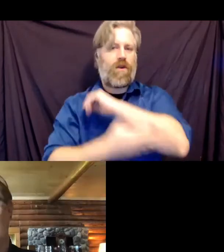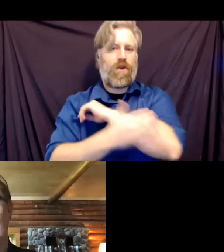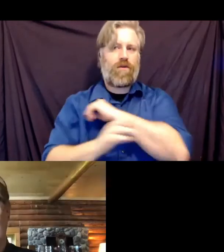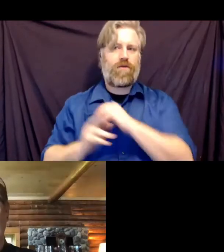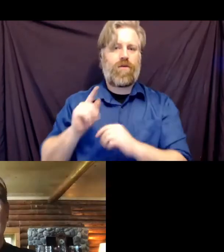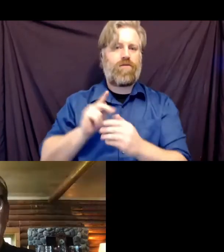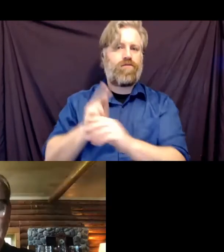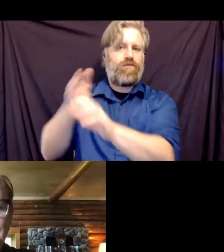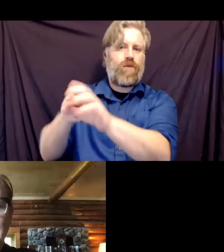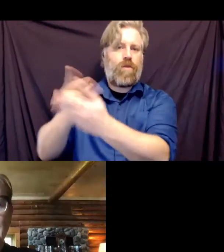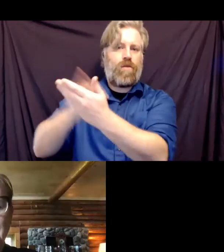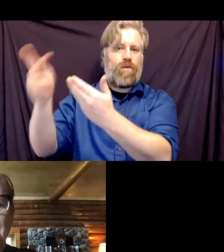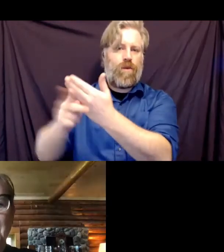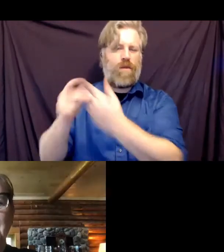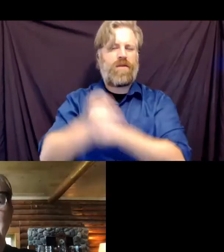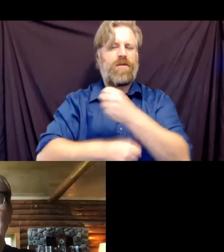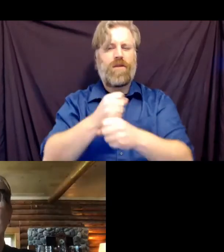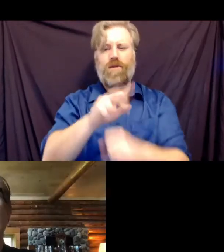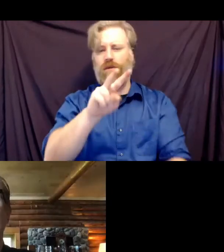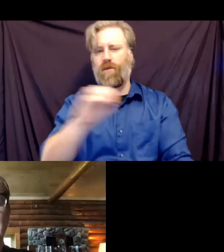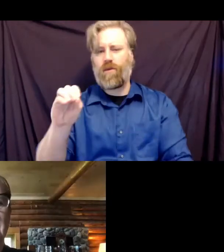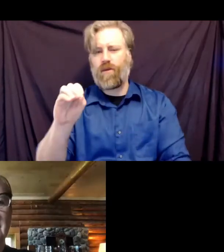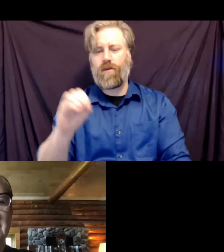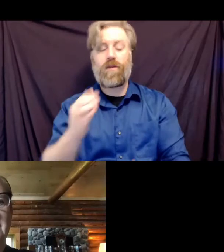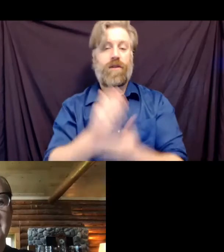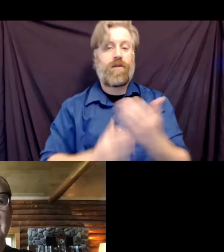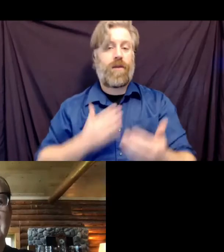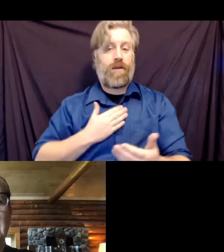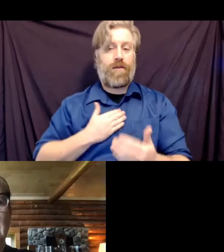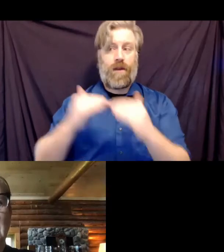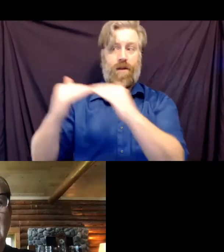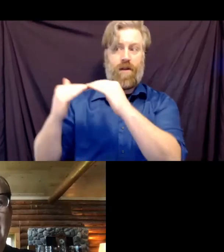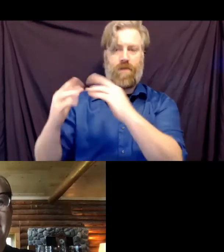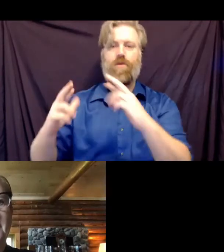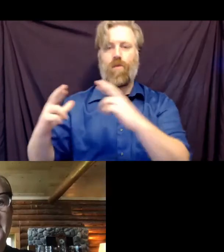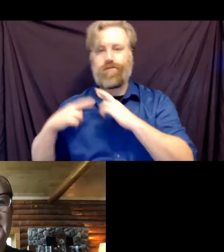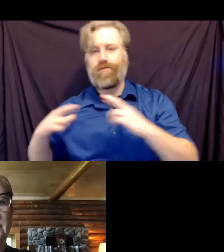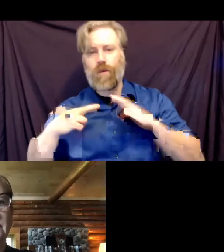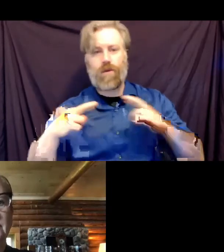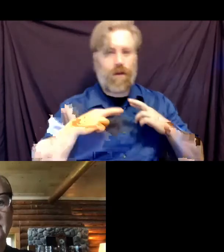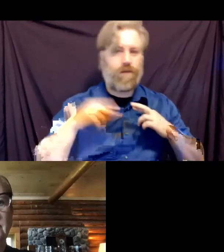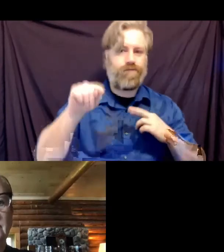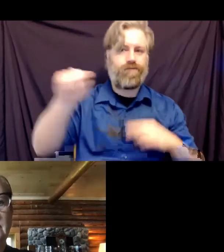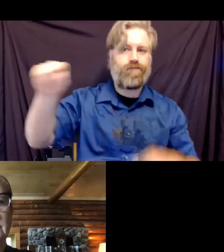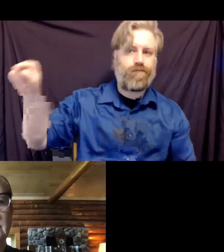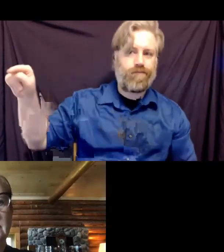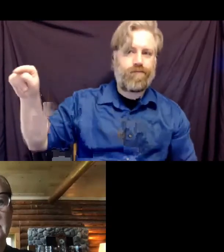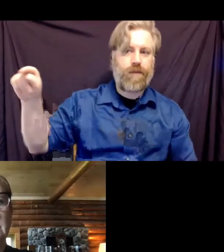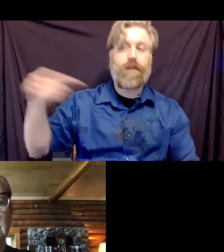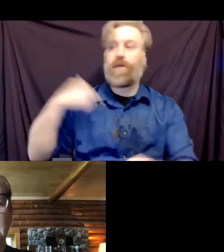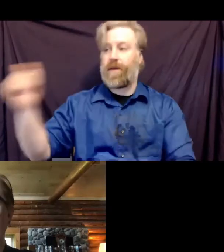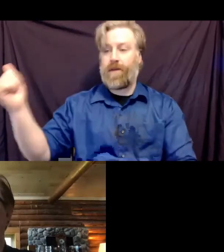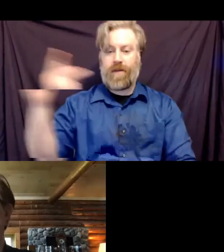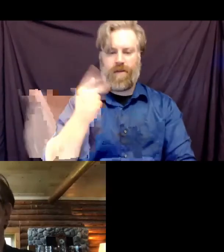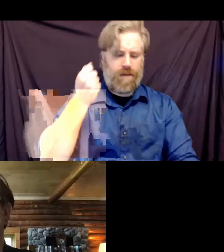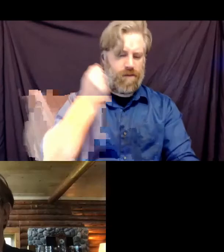2000. Several of my colleagues were retiring, and when I came back, I became ill,